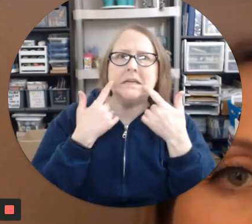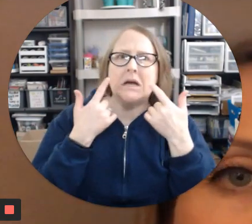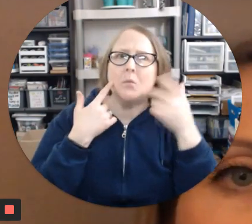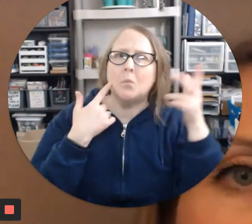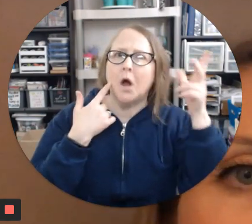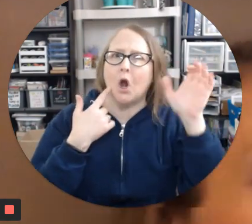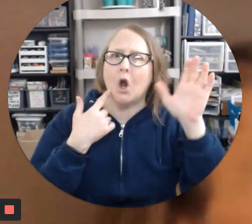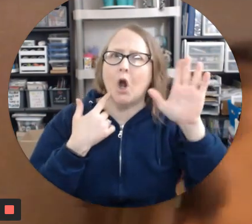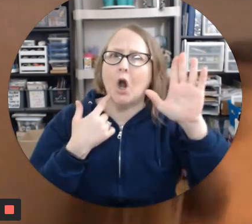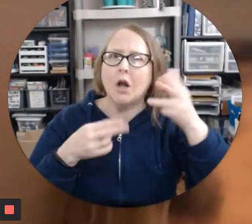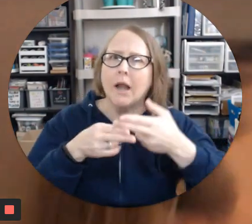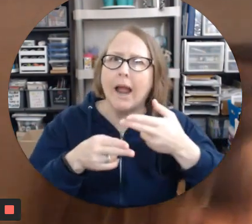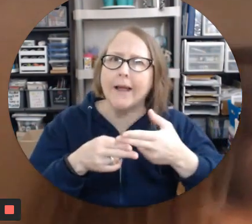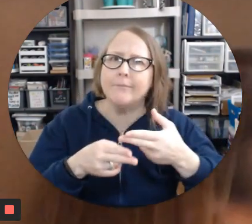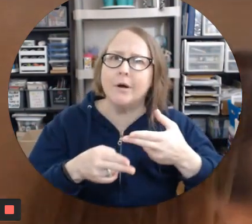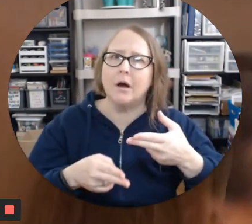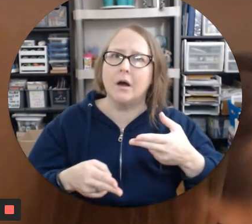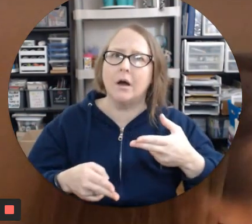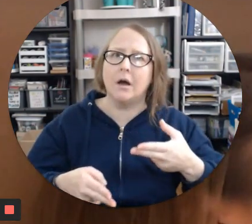name.